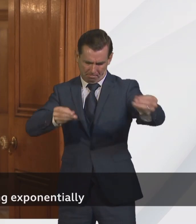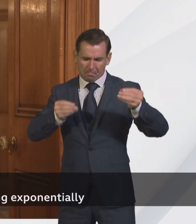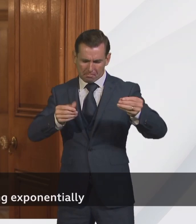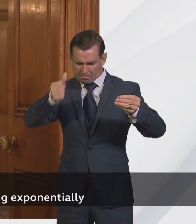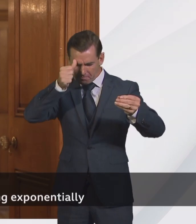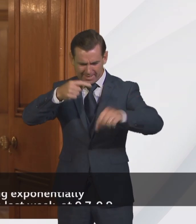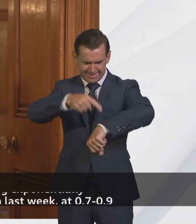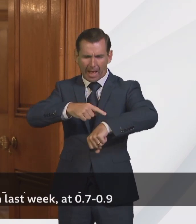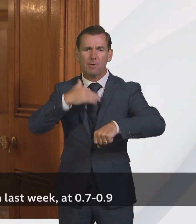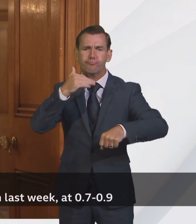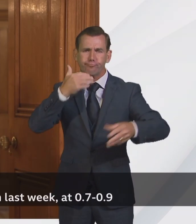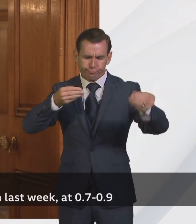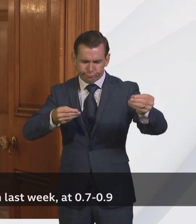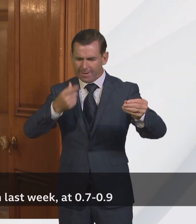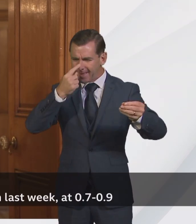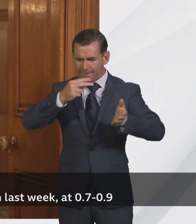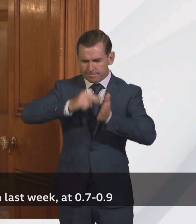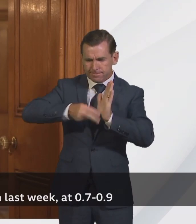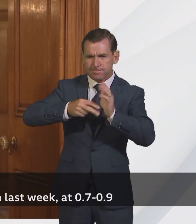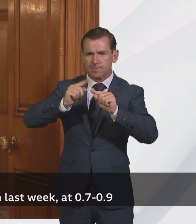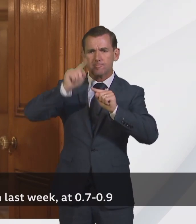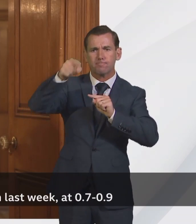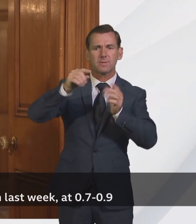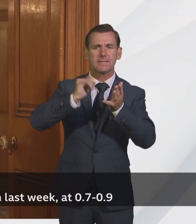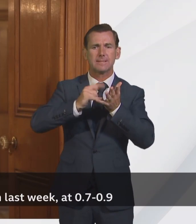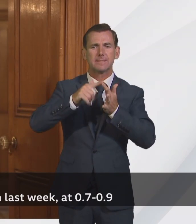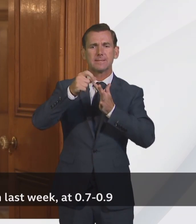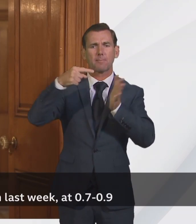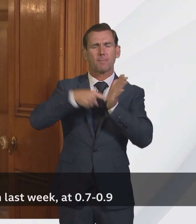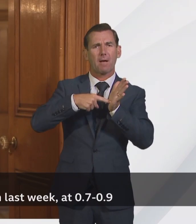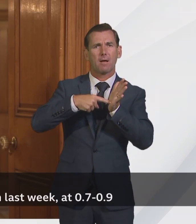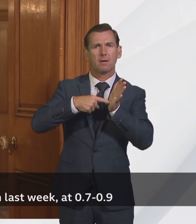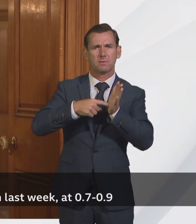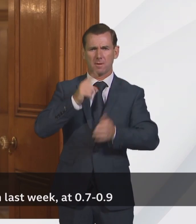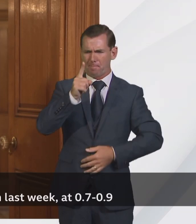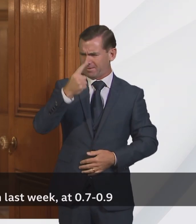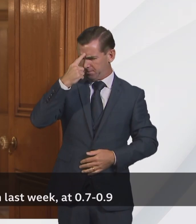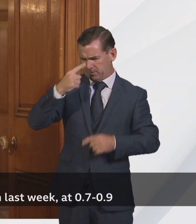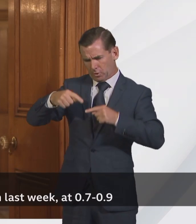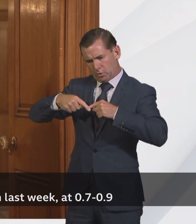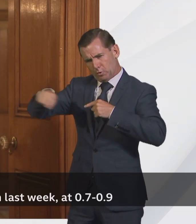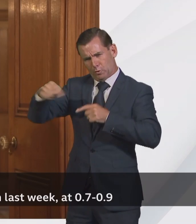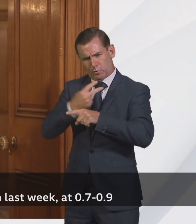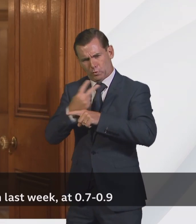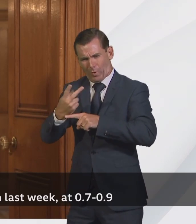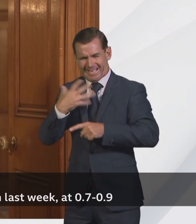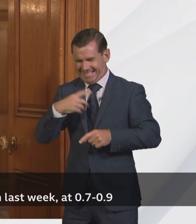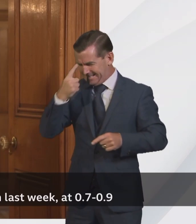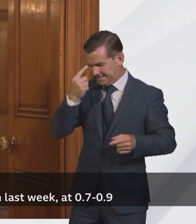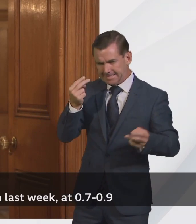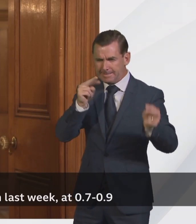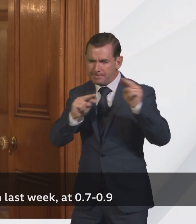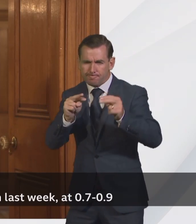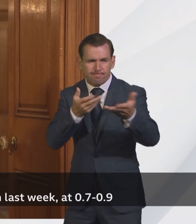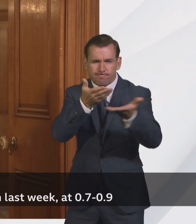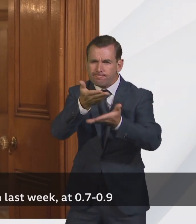children back. We think it's important. But we also think it's important to use the next 2 weeks to continue to work with the